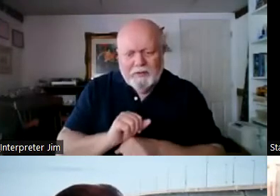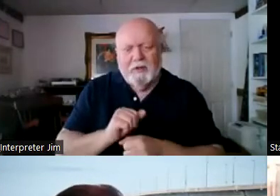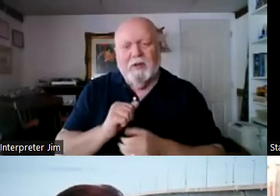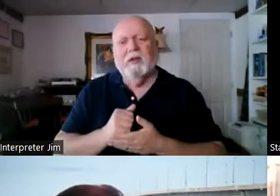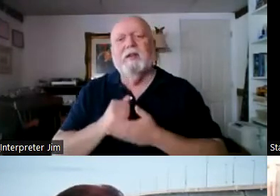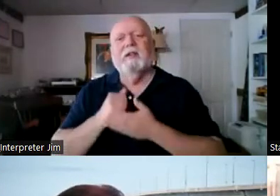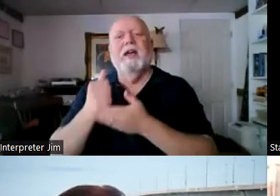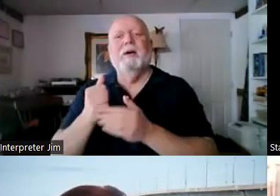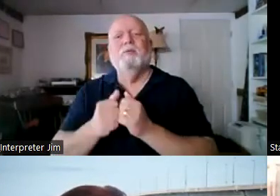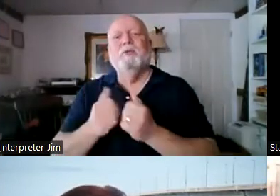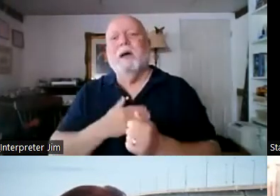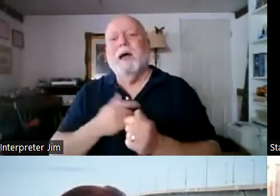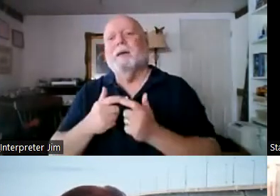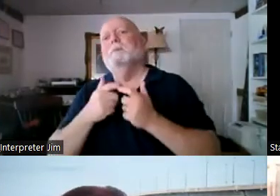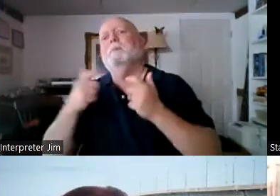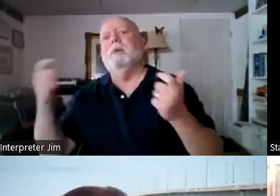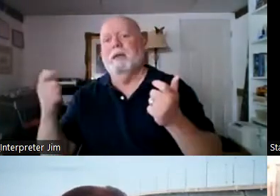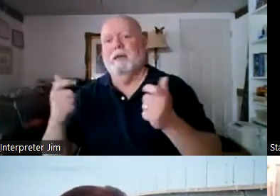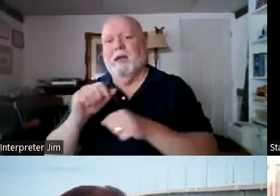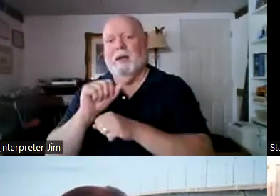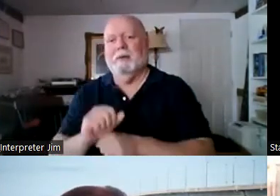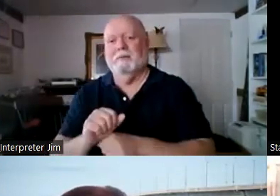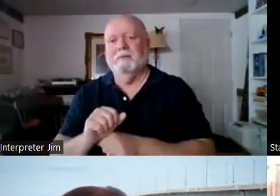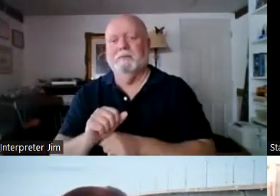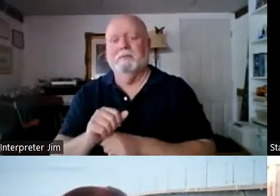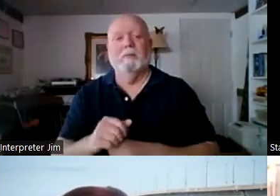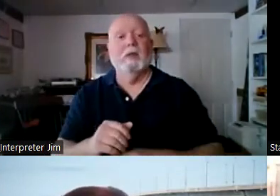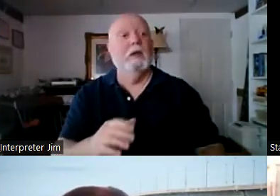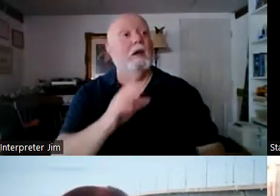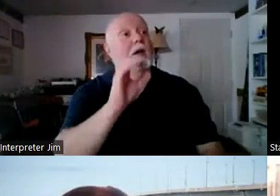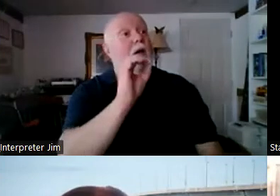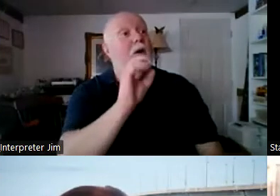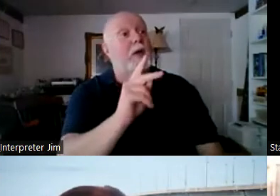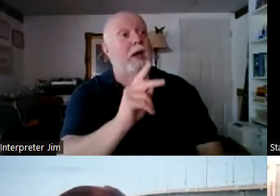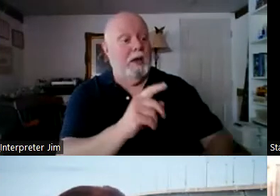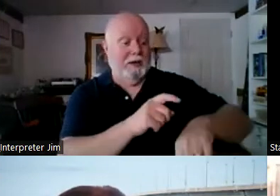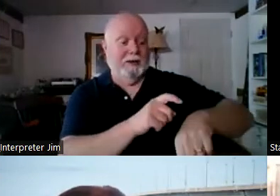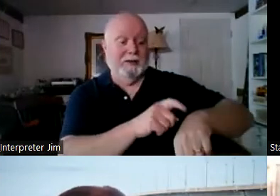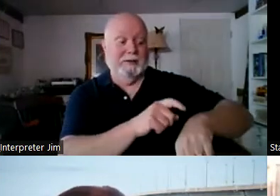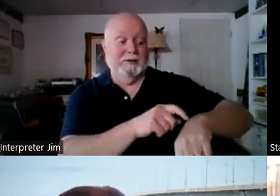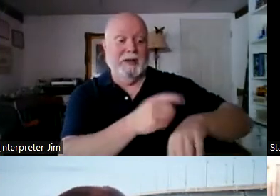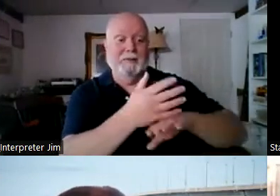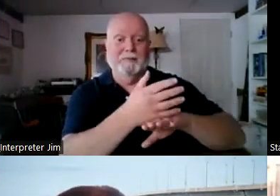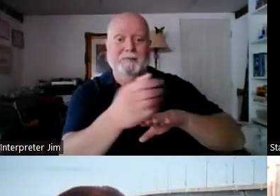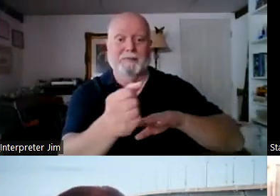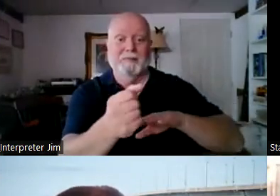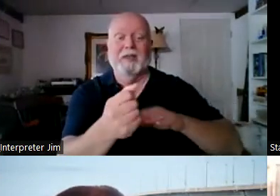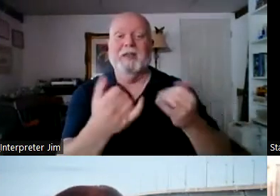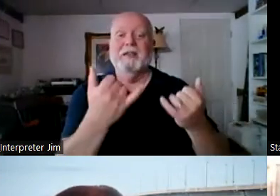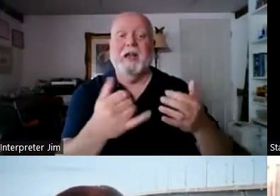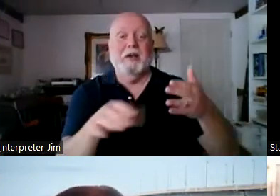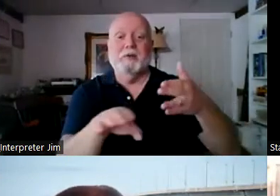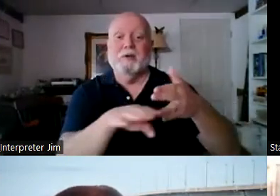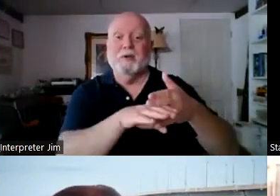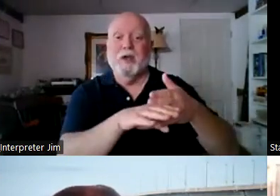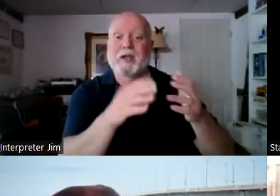gambling. Okay, I think we've reached the end of our session. We will be breaking for lunch and then